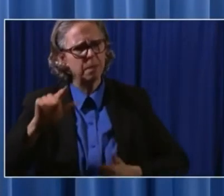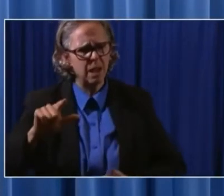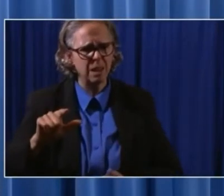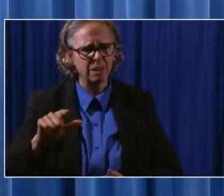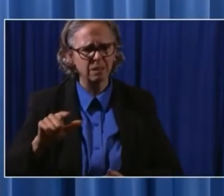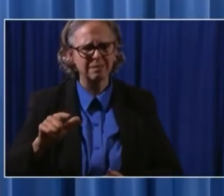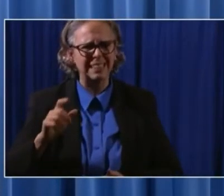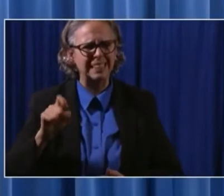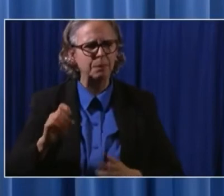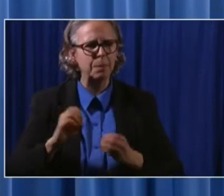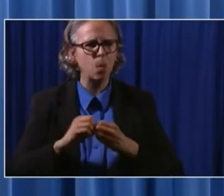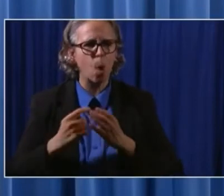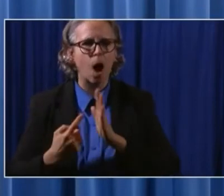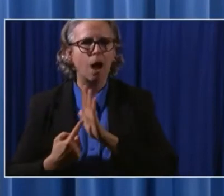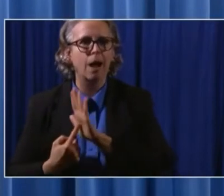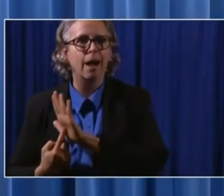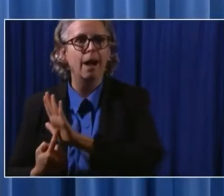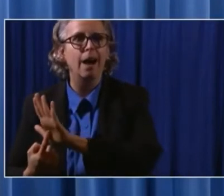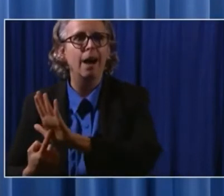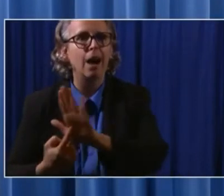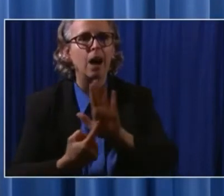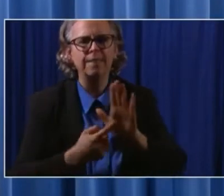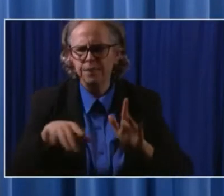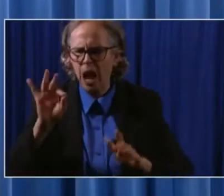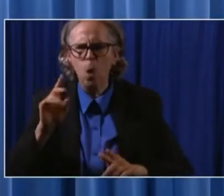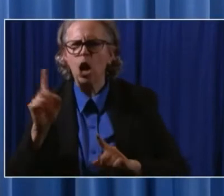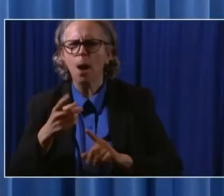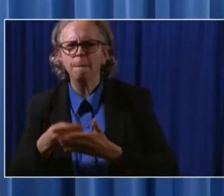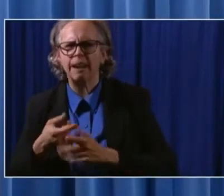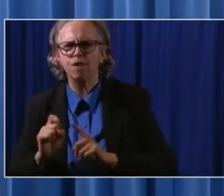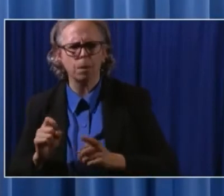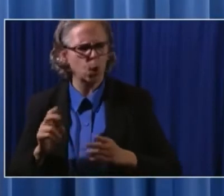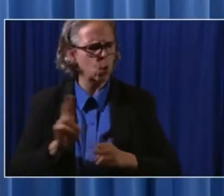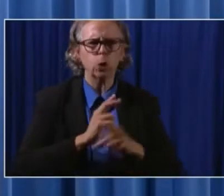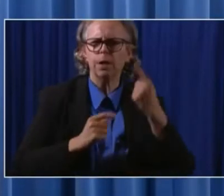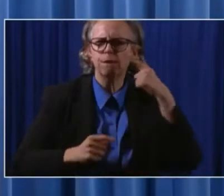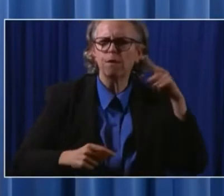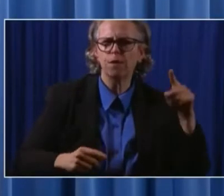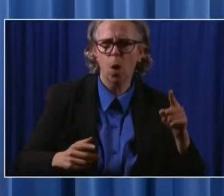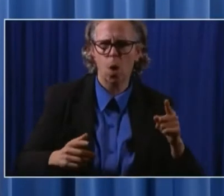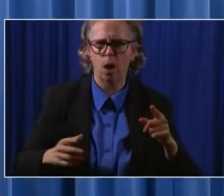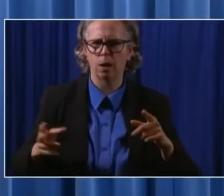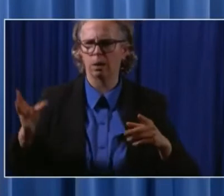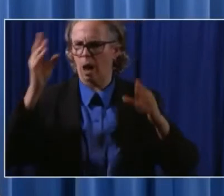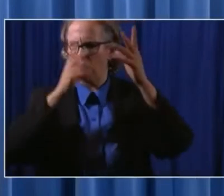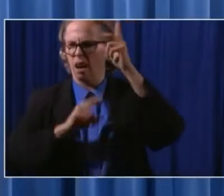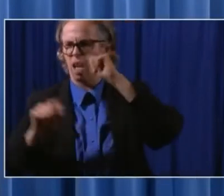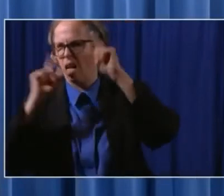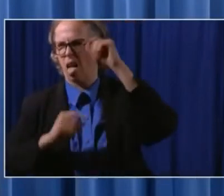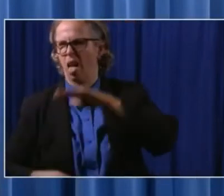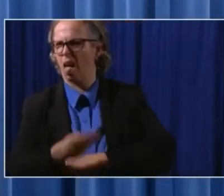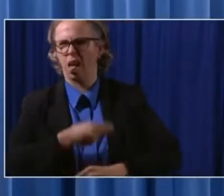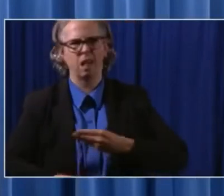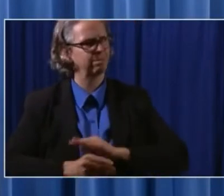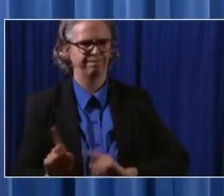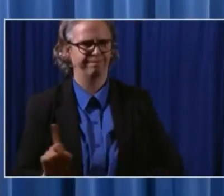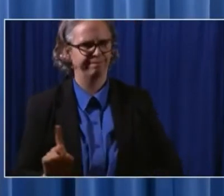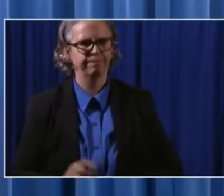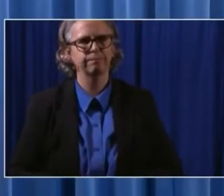certainly very, very important. Look, people assumed, I think most people, at least around Capitol Square,